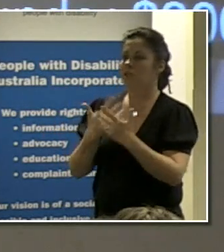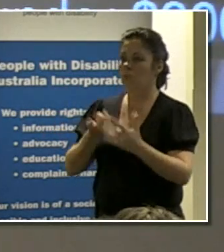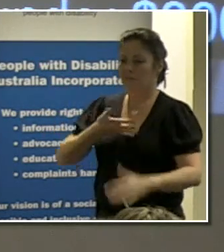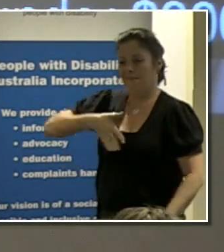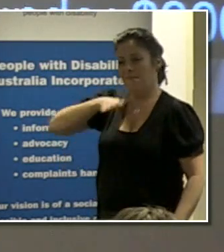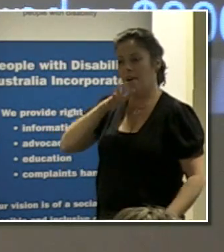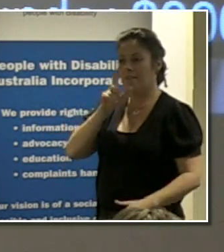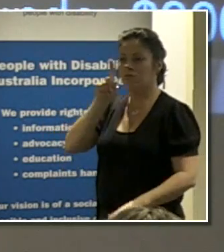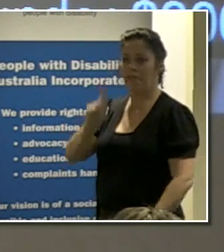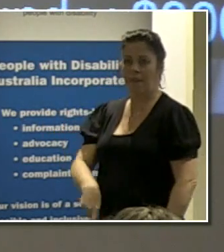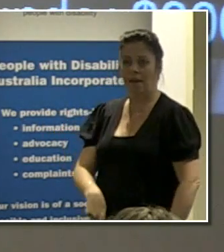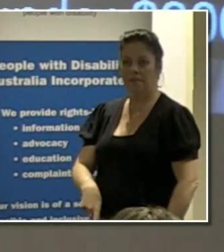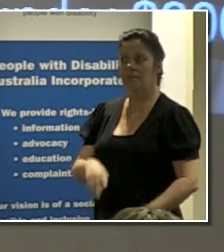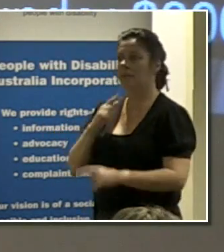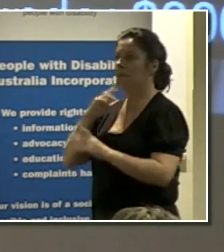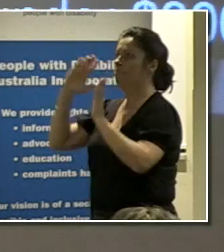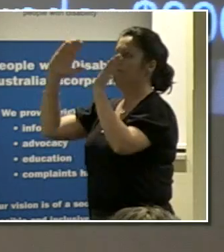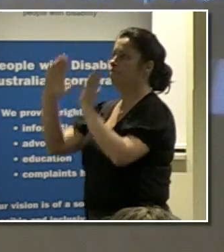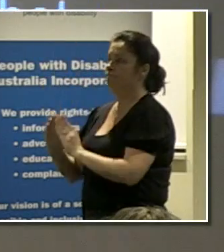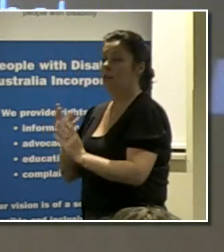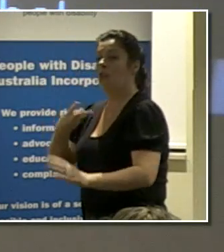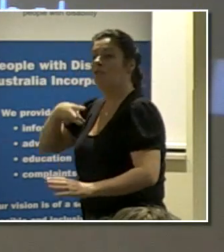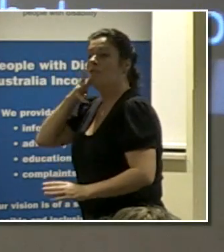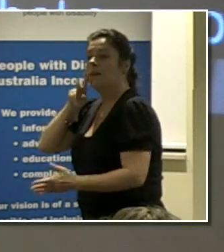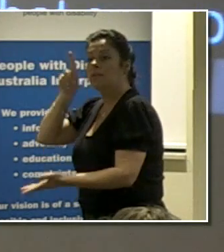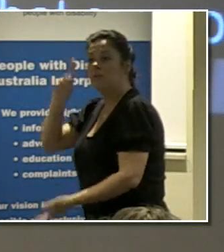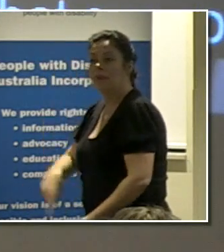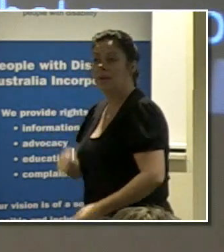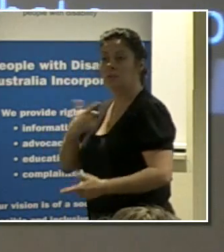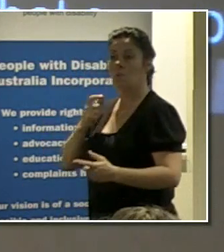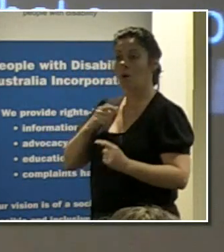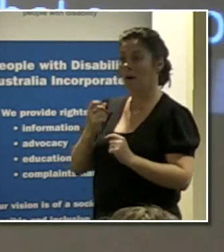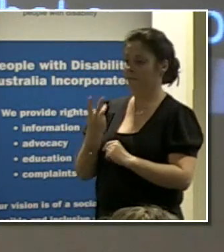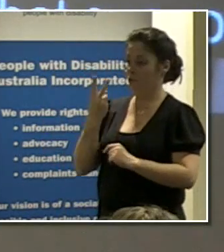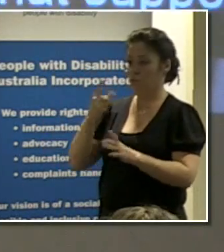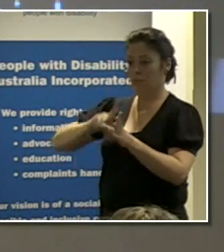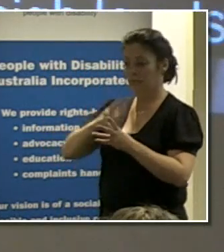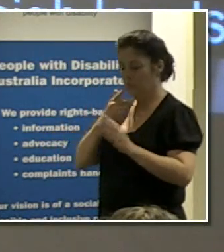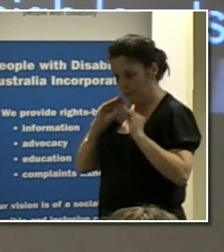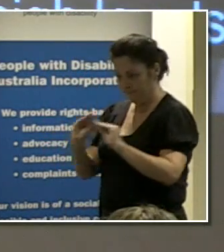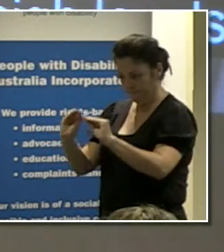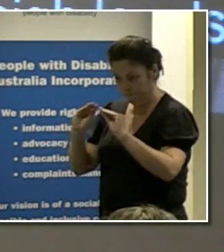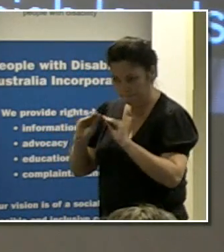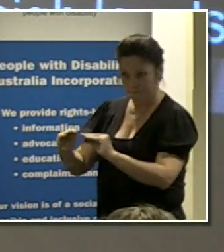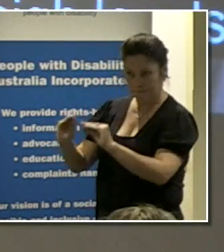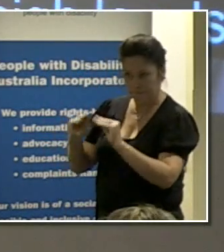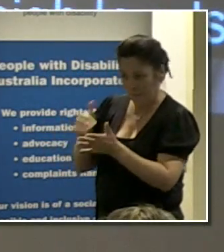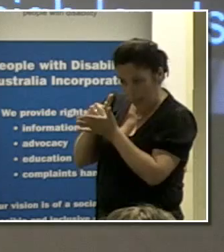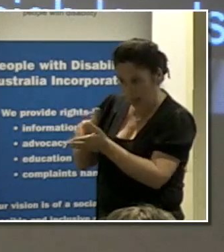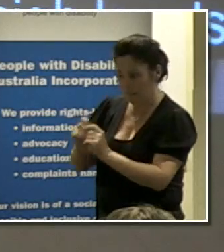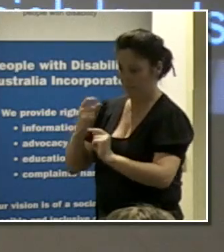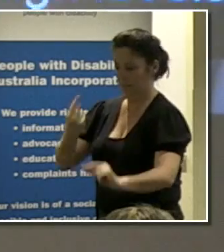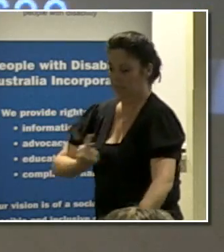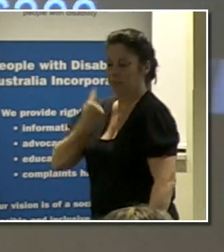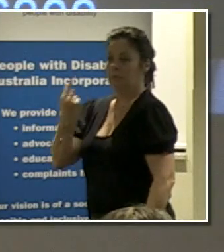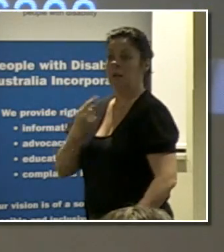in that support. He still needs high levels of care, as a $300,000 package would suggest. But he's now